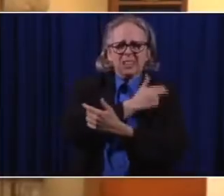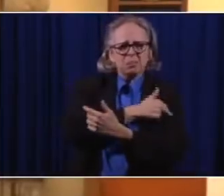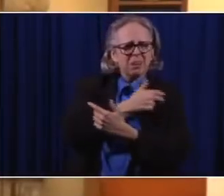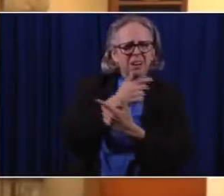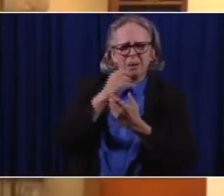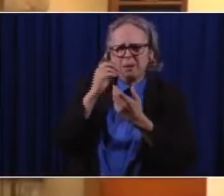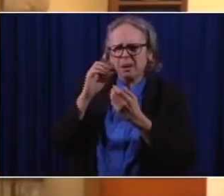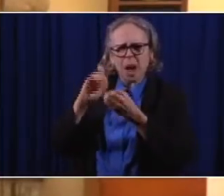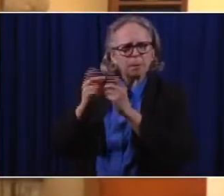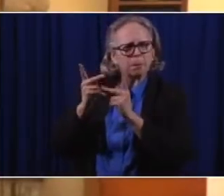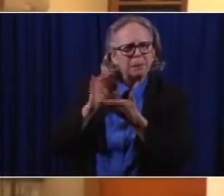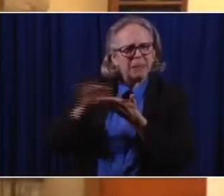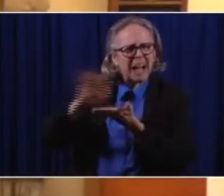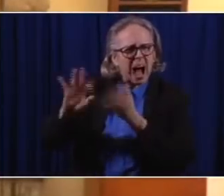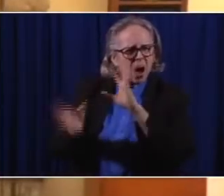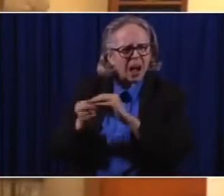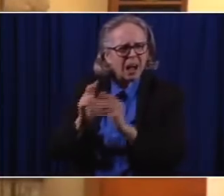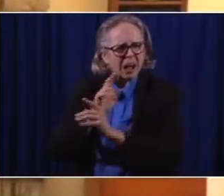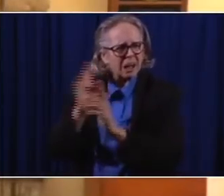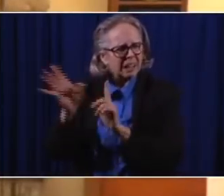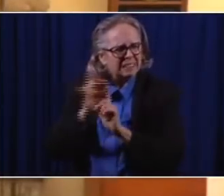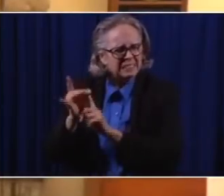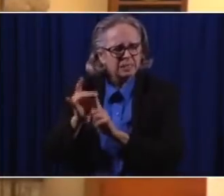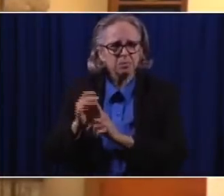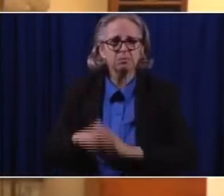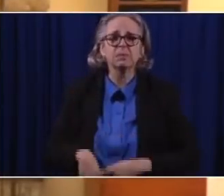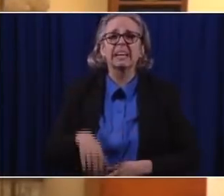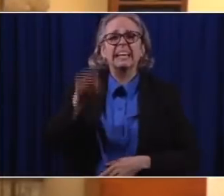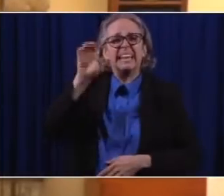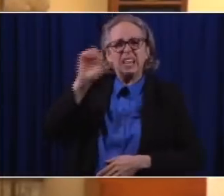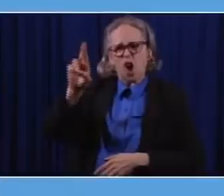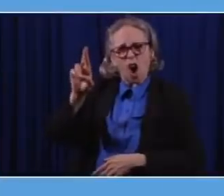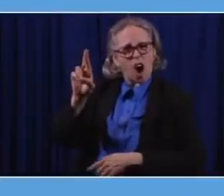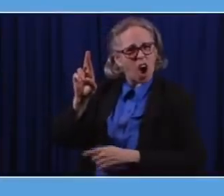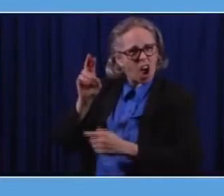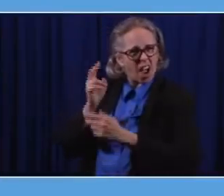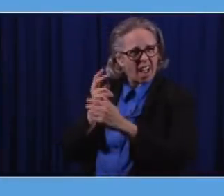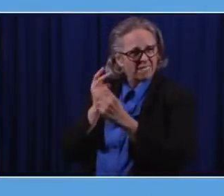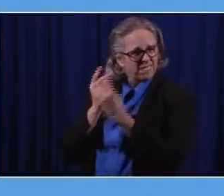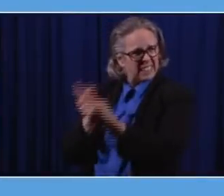COVID-related emergency department visits. Take a look at that one.